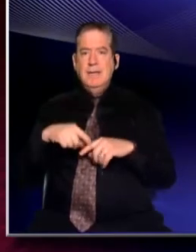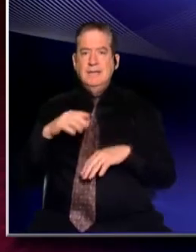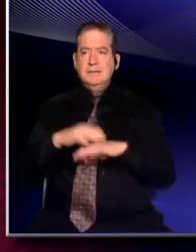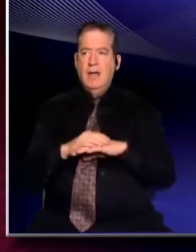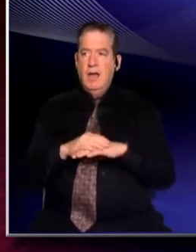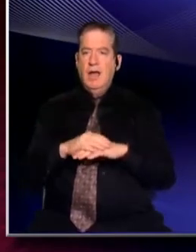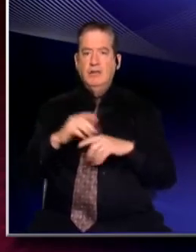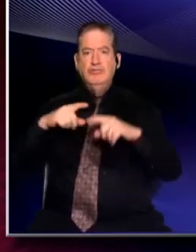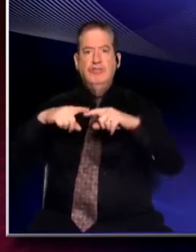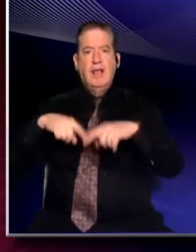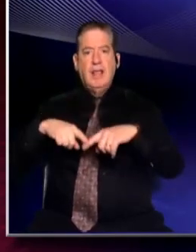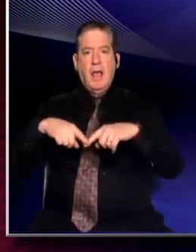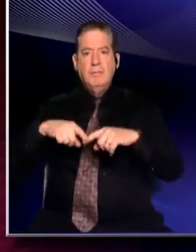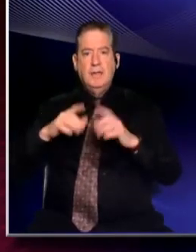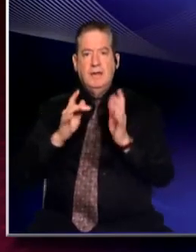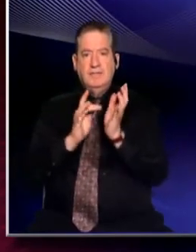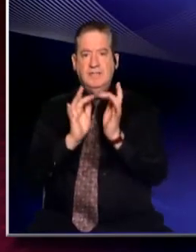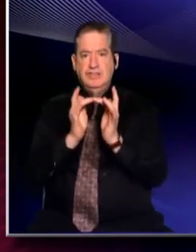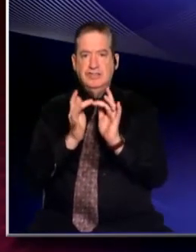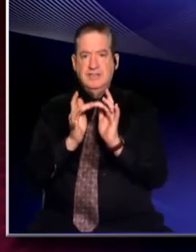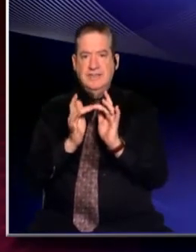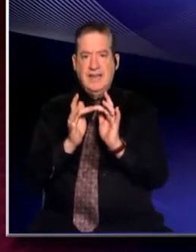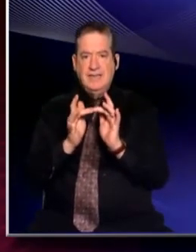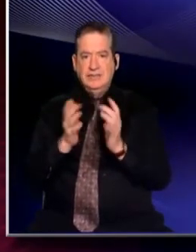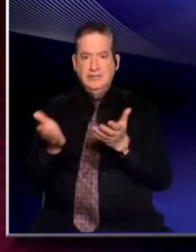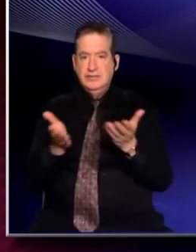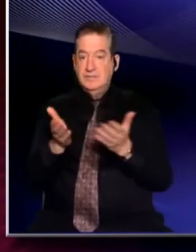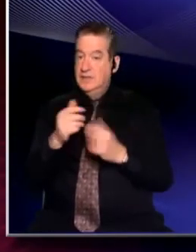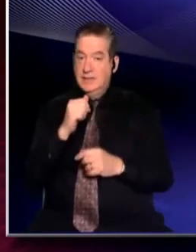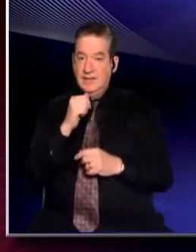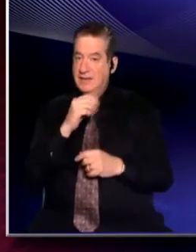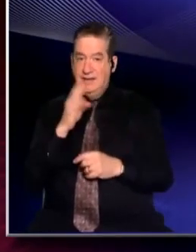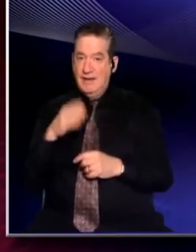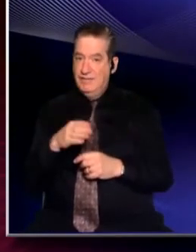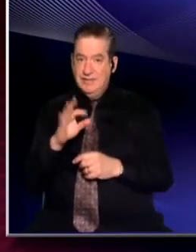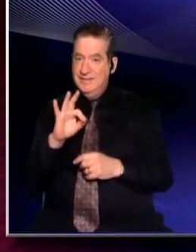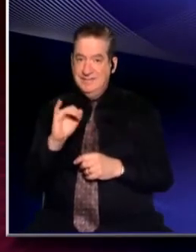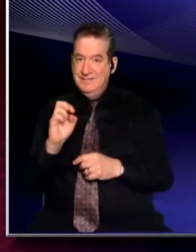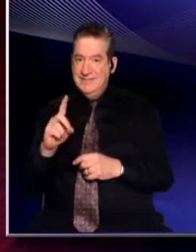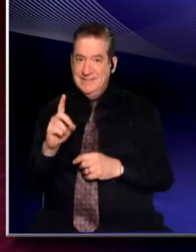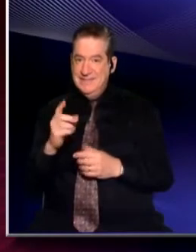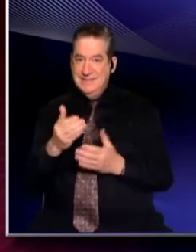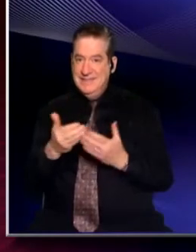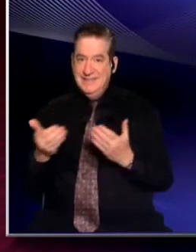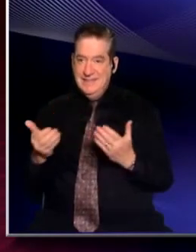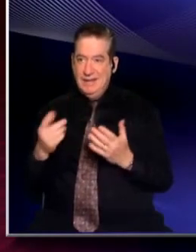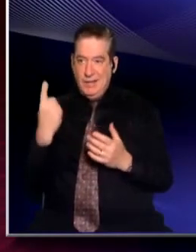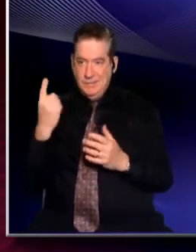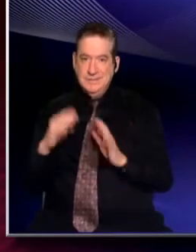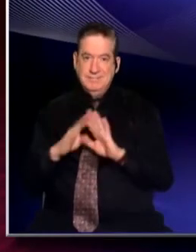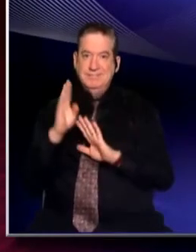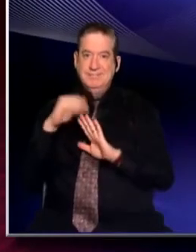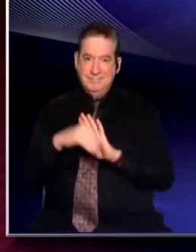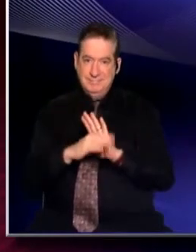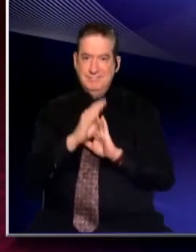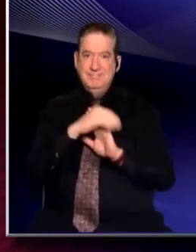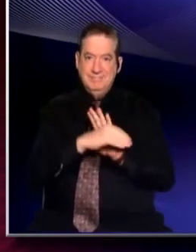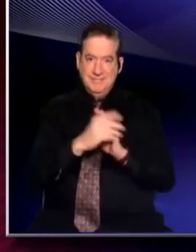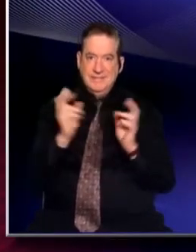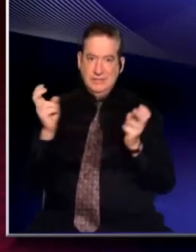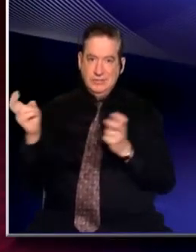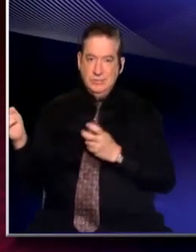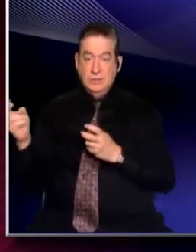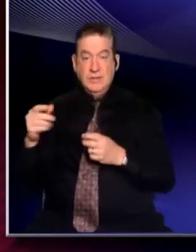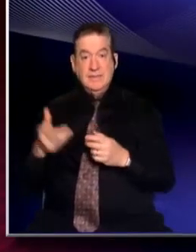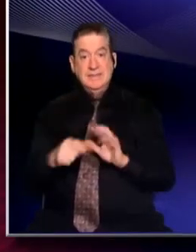the reliability of the internet service. And of course, that's never a fixed thing. There are intermittent issues. We go through the state